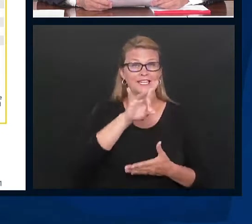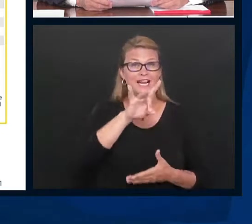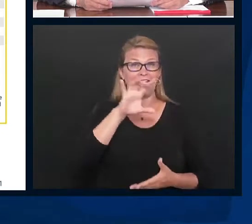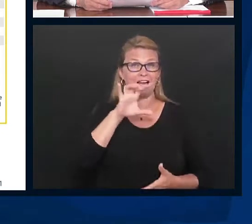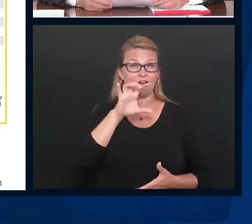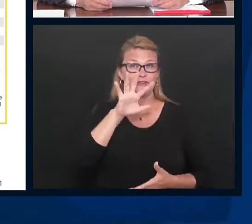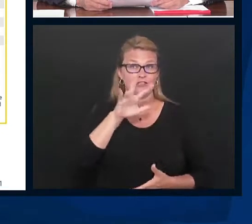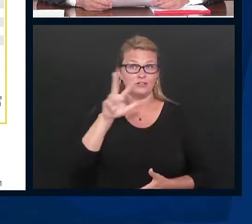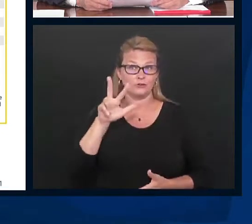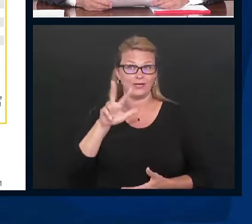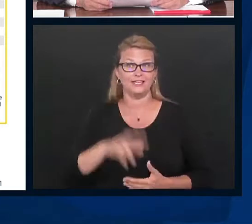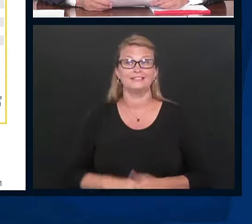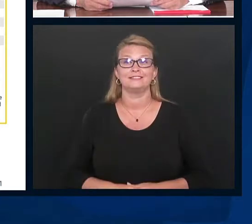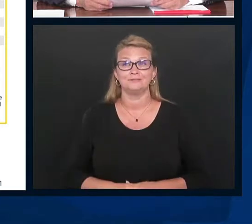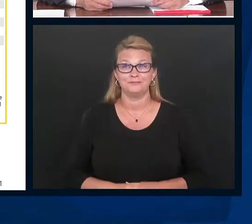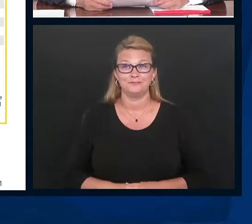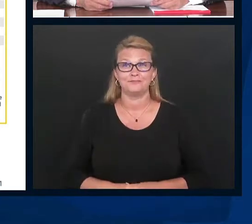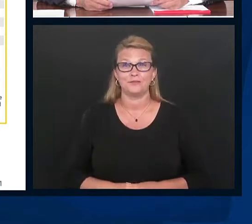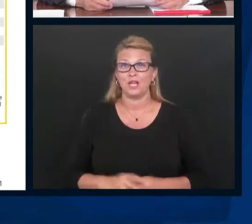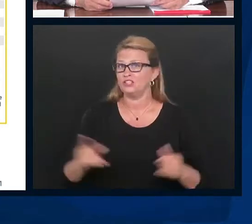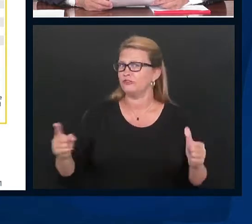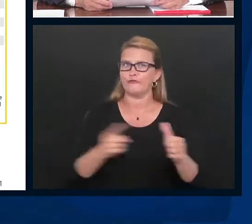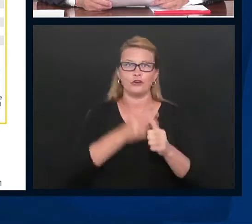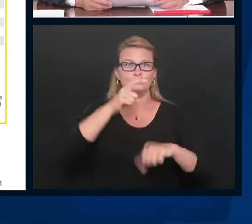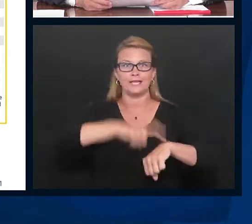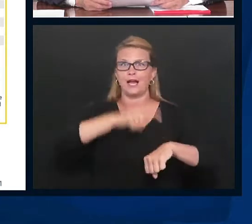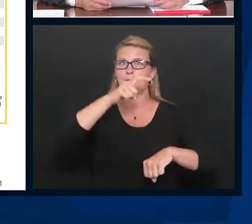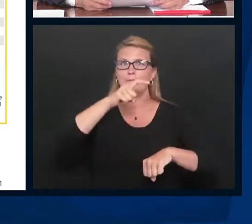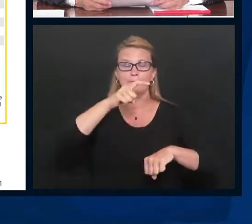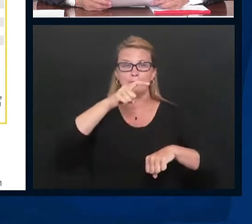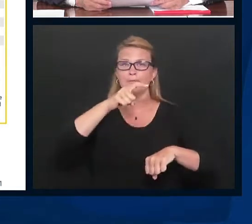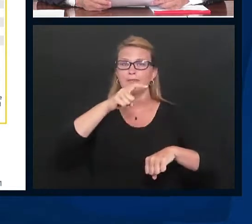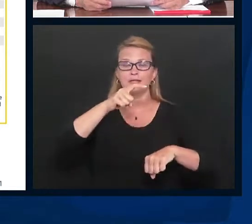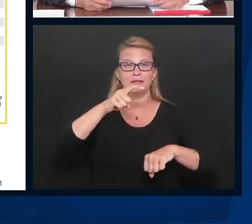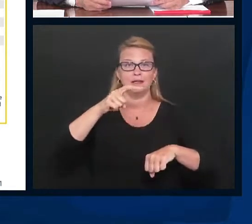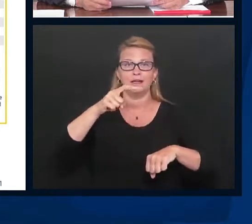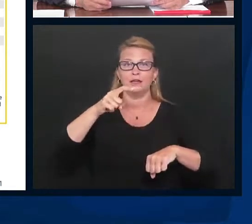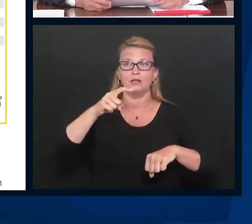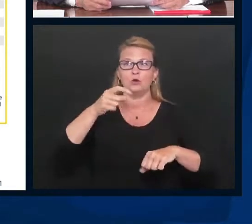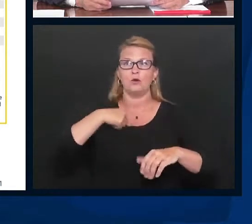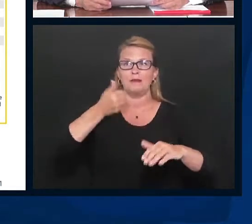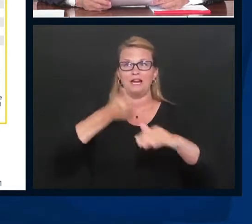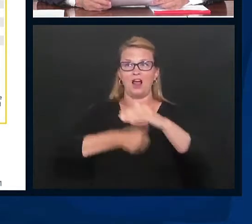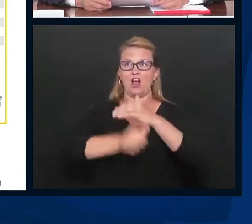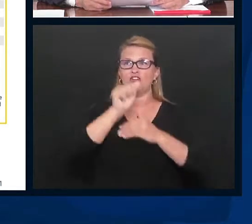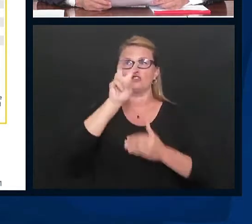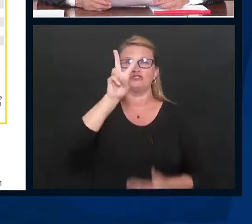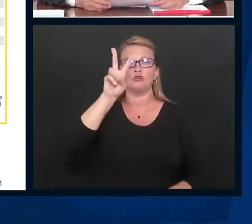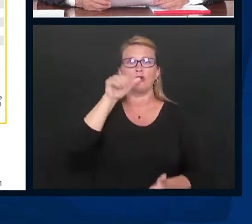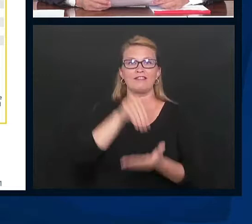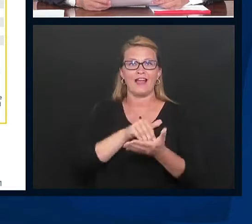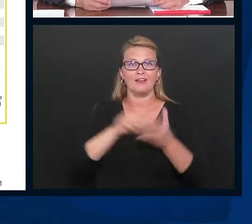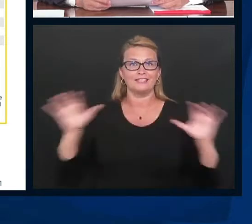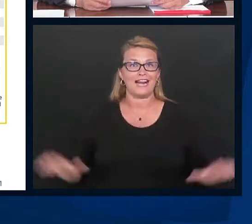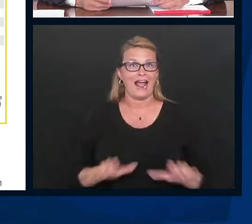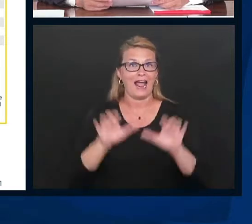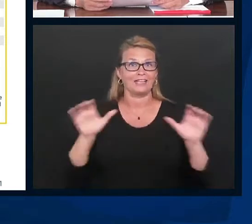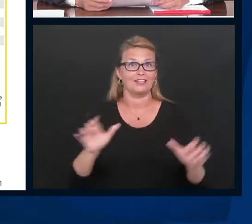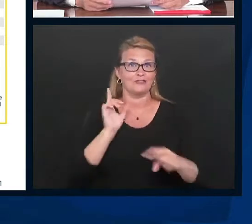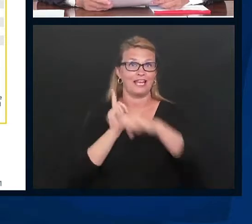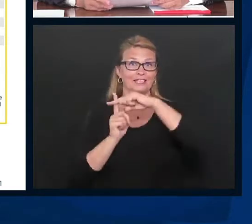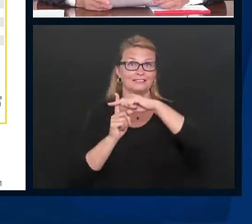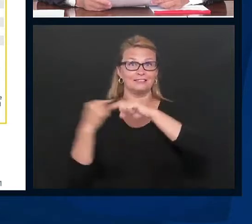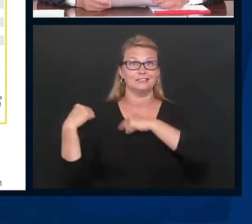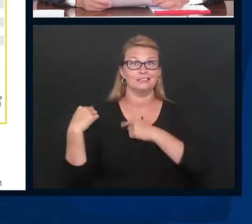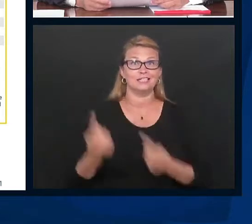1,853. It's the first time that we've been under 2,000 active cases in West Virginia